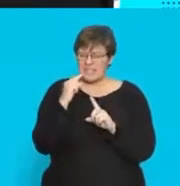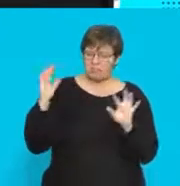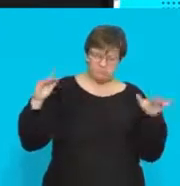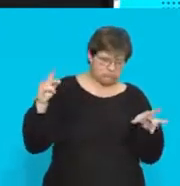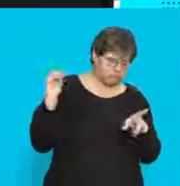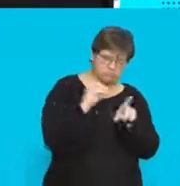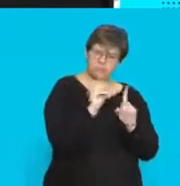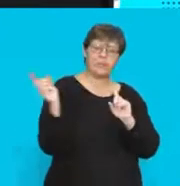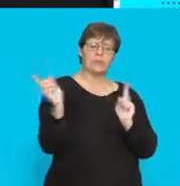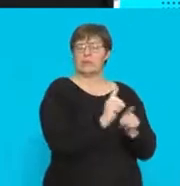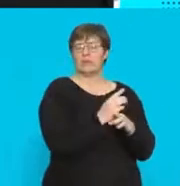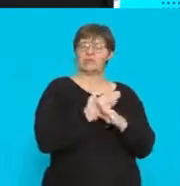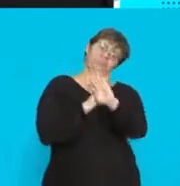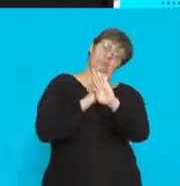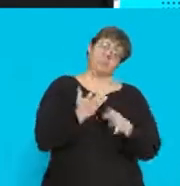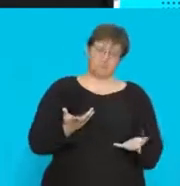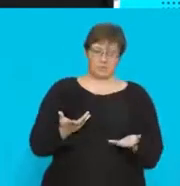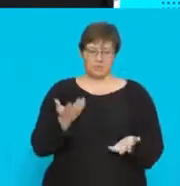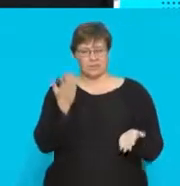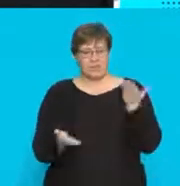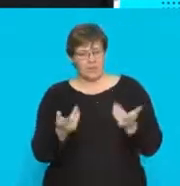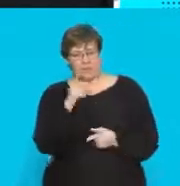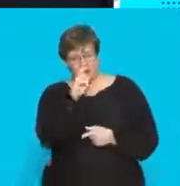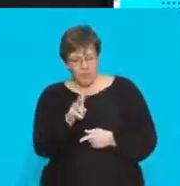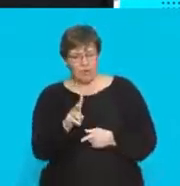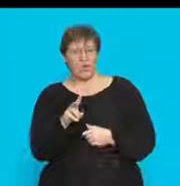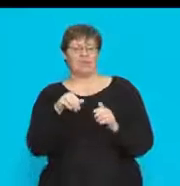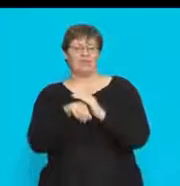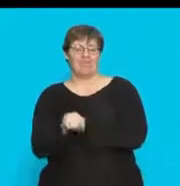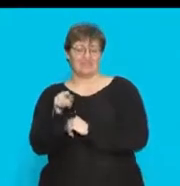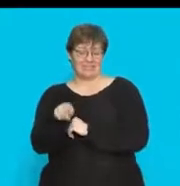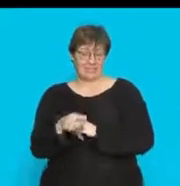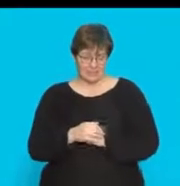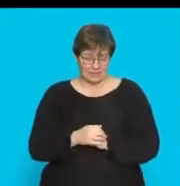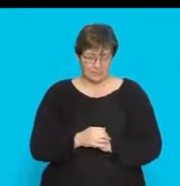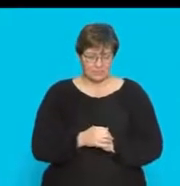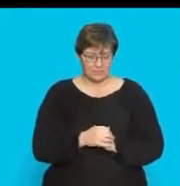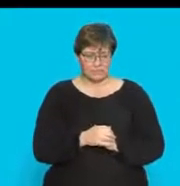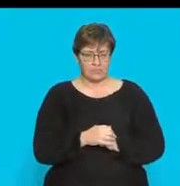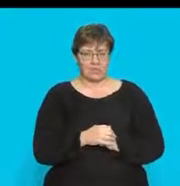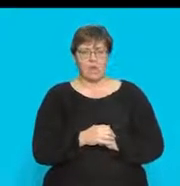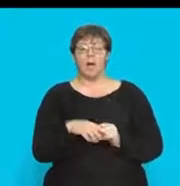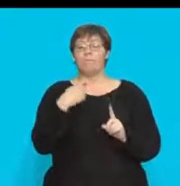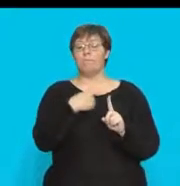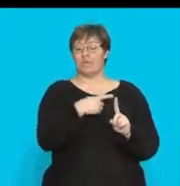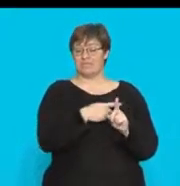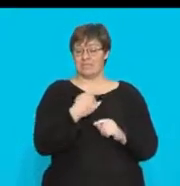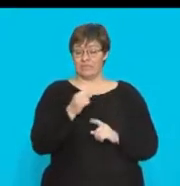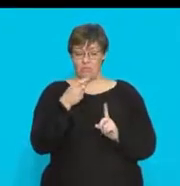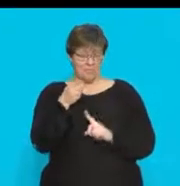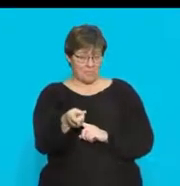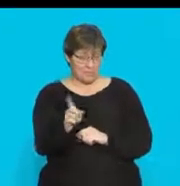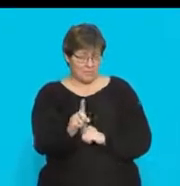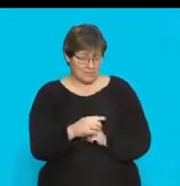insect doesn't come. So that's what we look at when we look at sexual reproduction. All right, so what are our advantages? Now, guys,